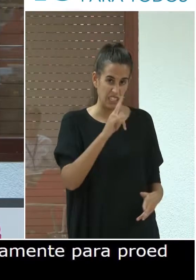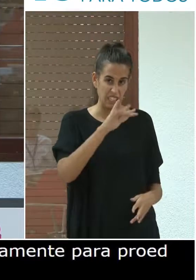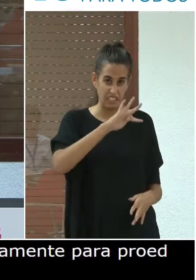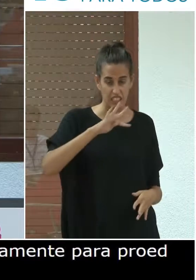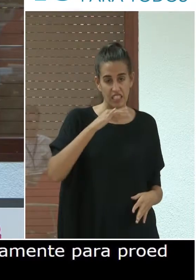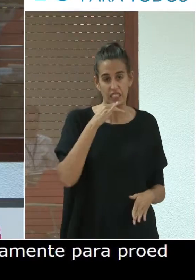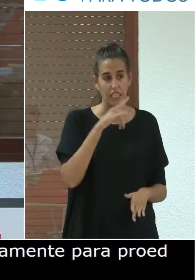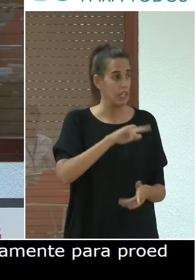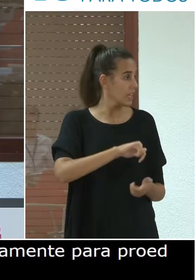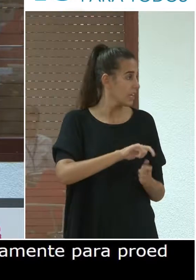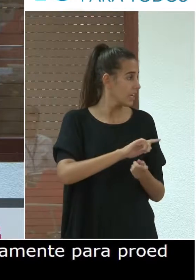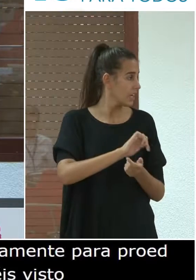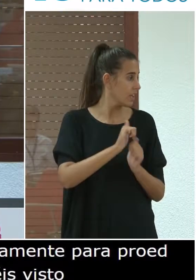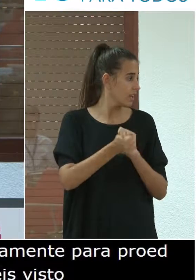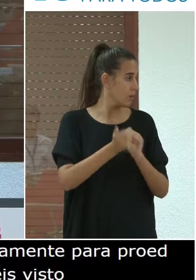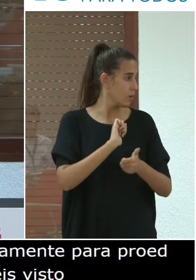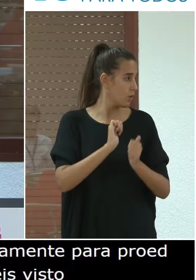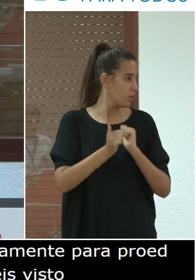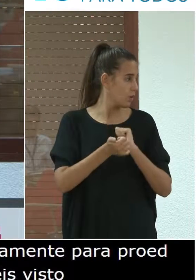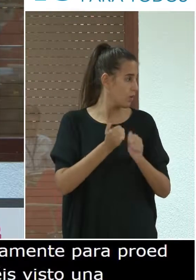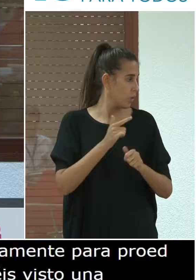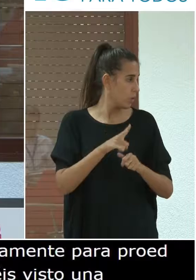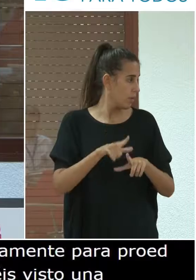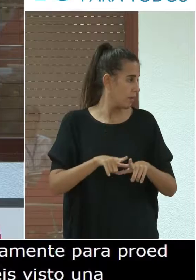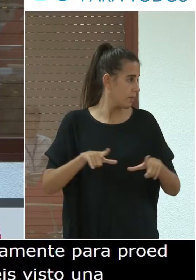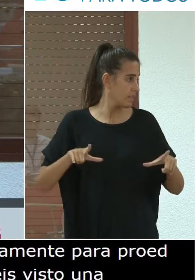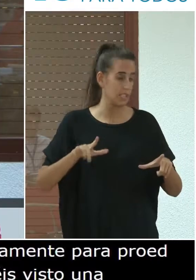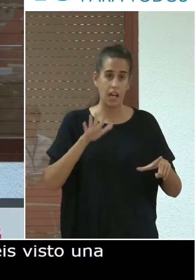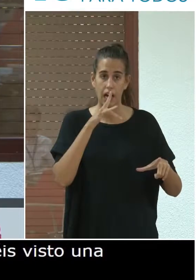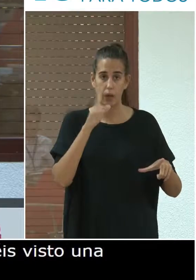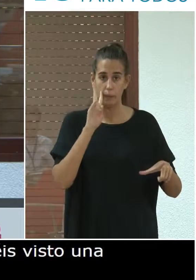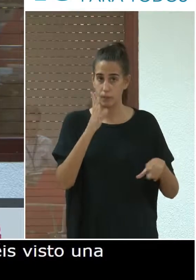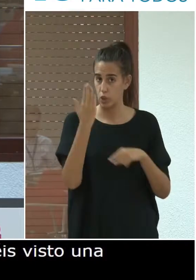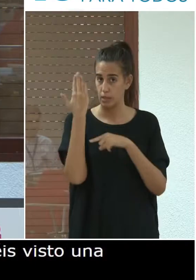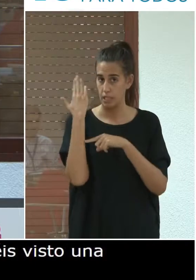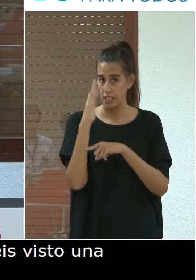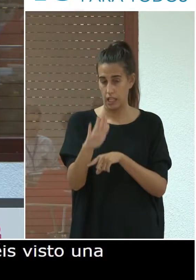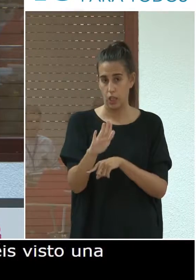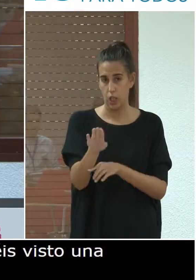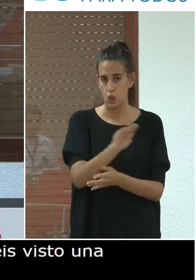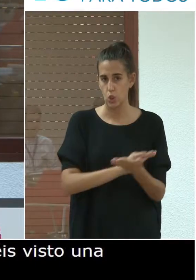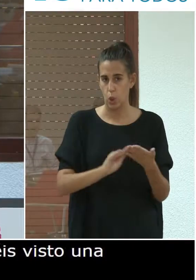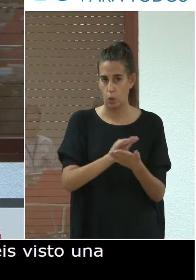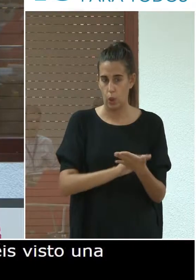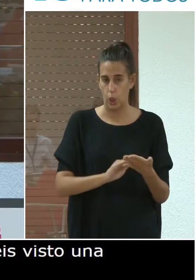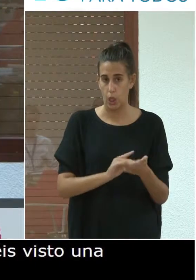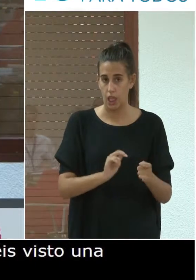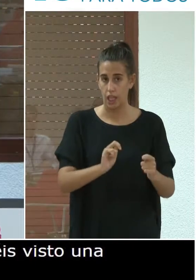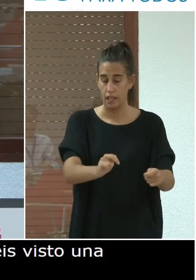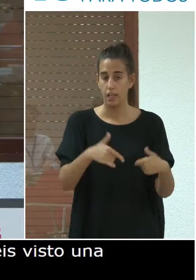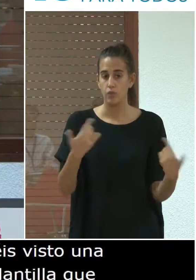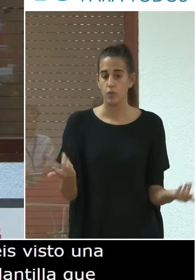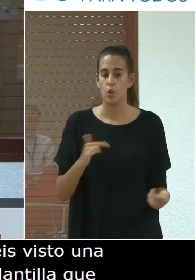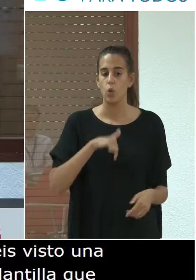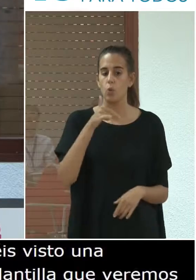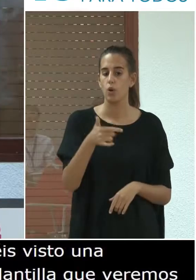a kit printer which reproduces a template, which we'll see in the presentation. We'll see the